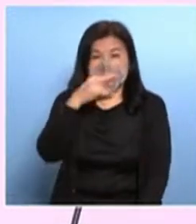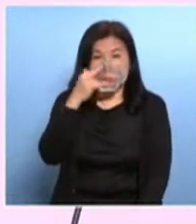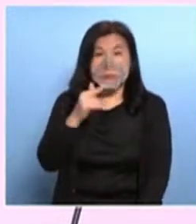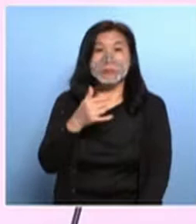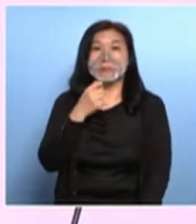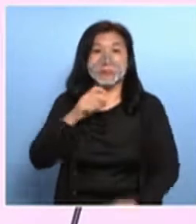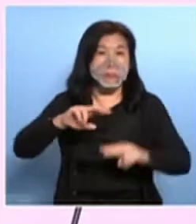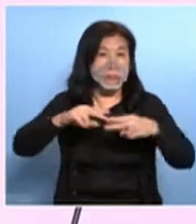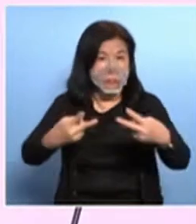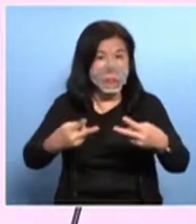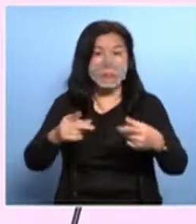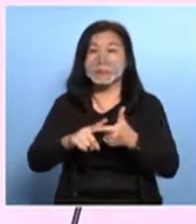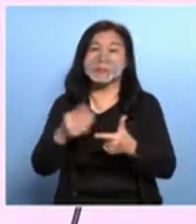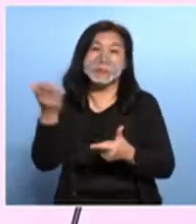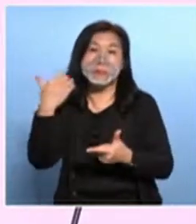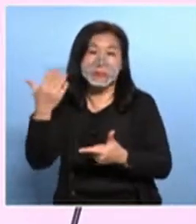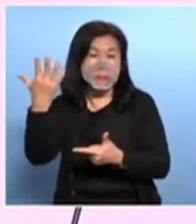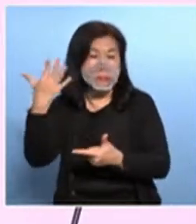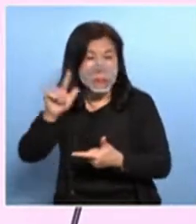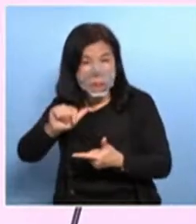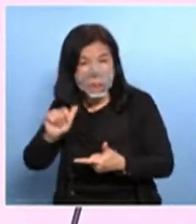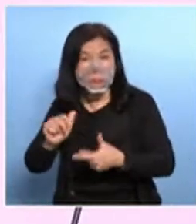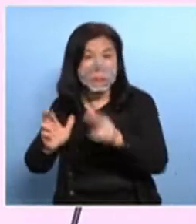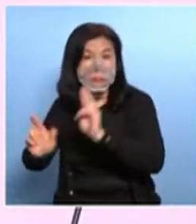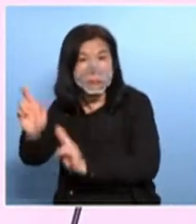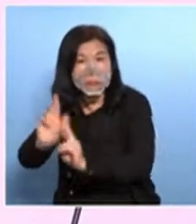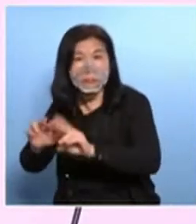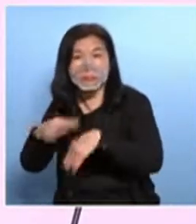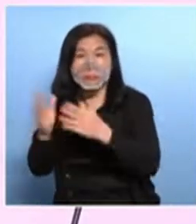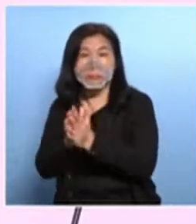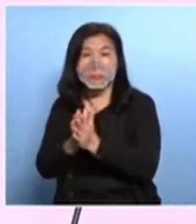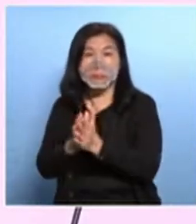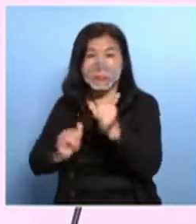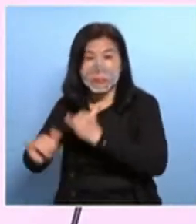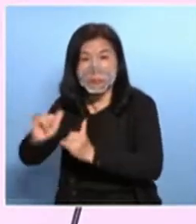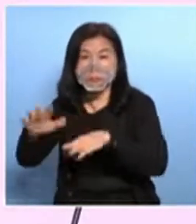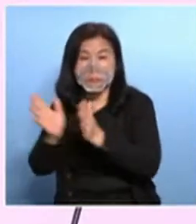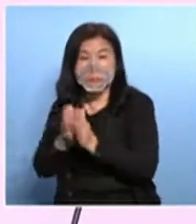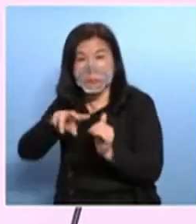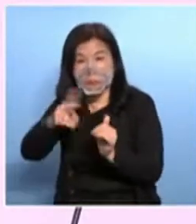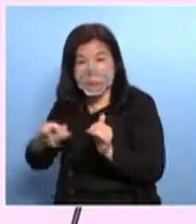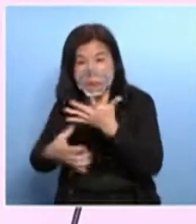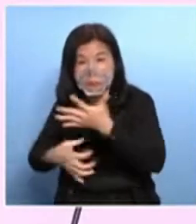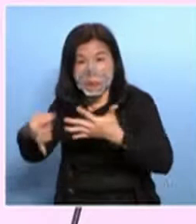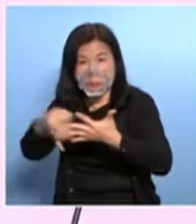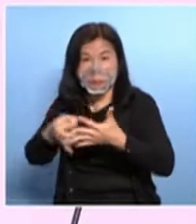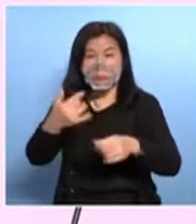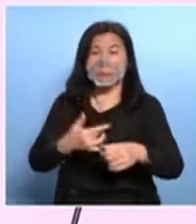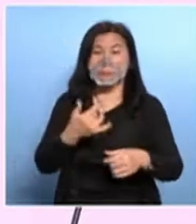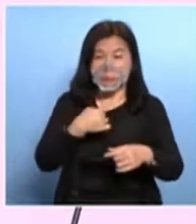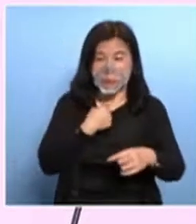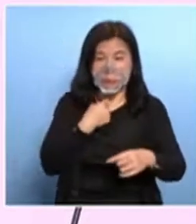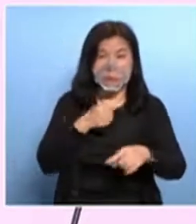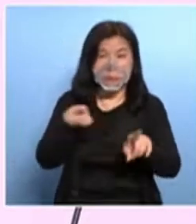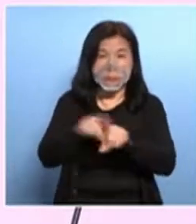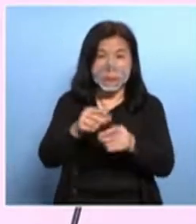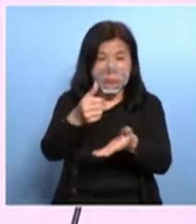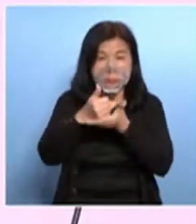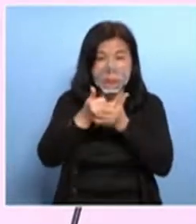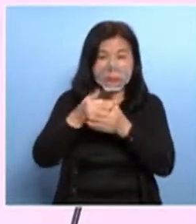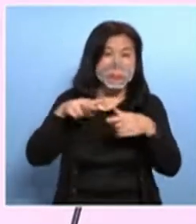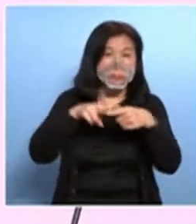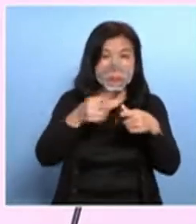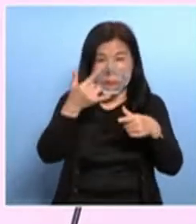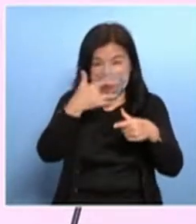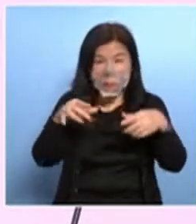other industries. For Hong Kong, whether it is the development of new industries with advantages or the transformation and upgrading of